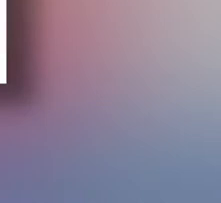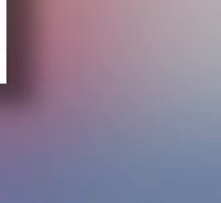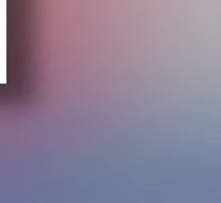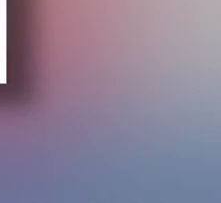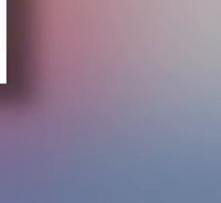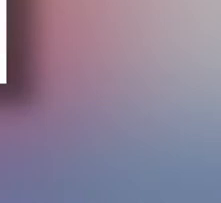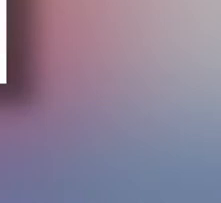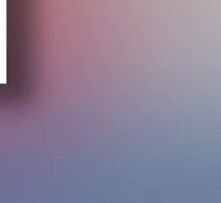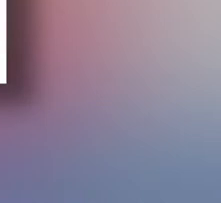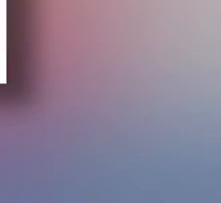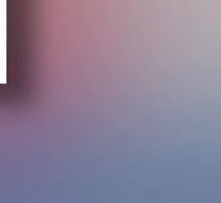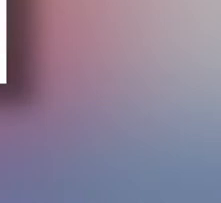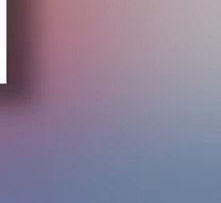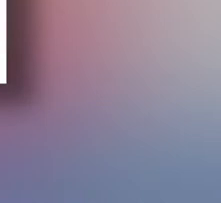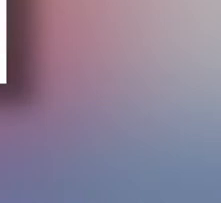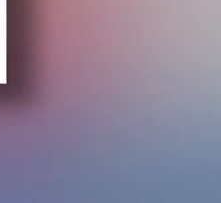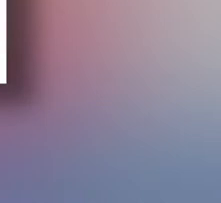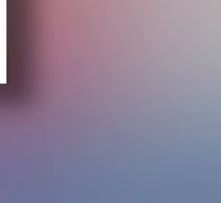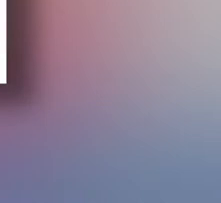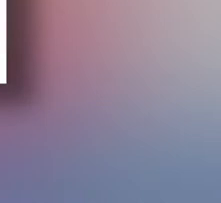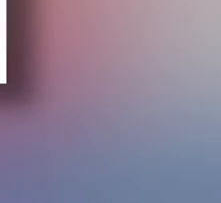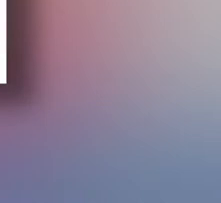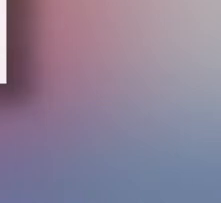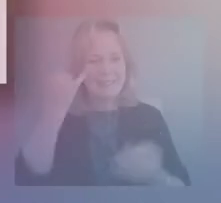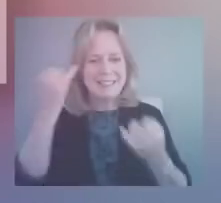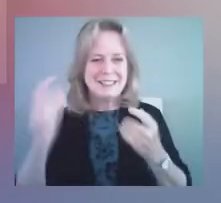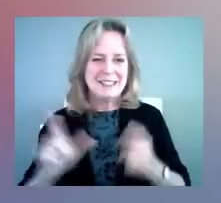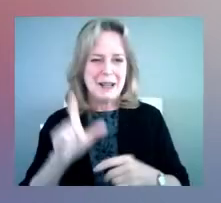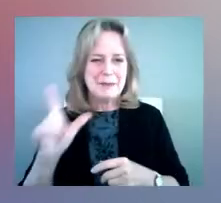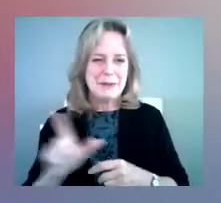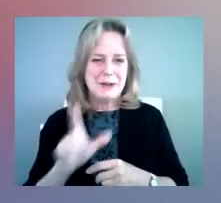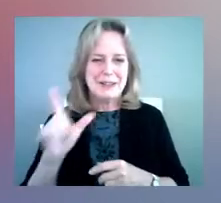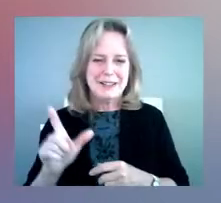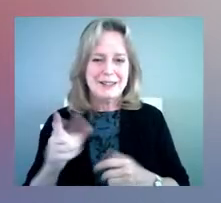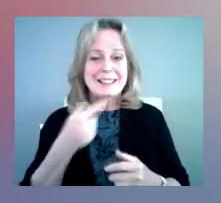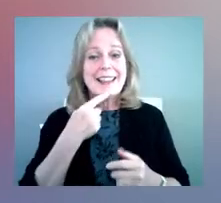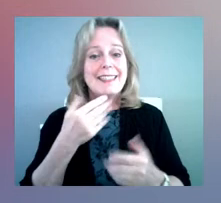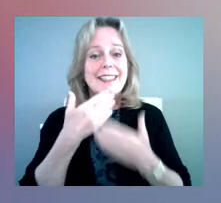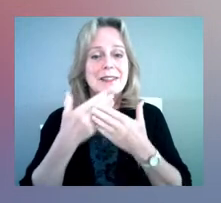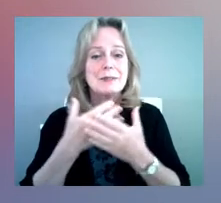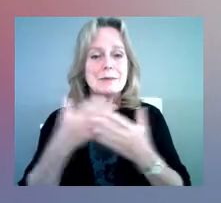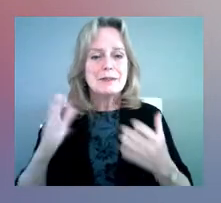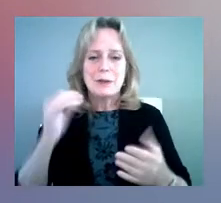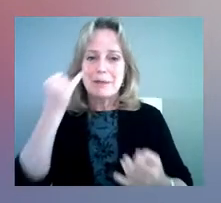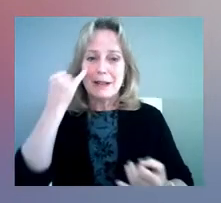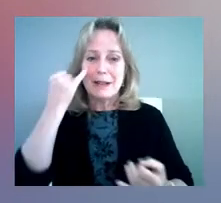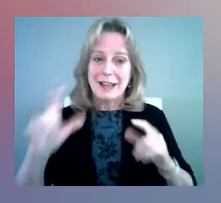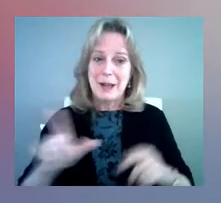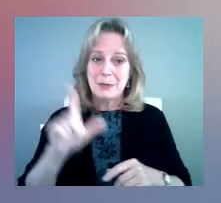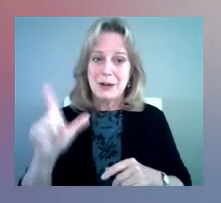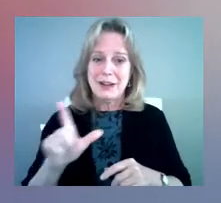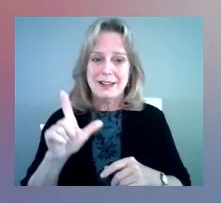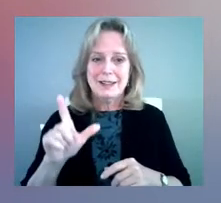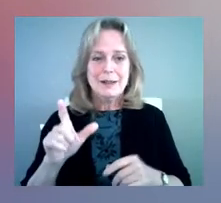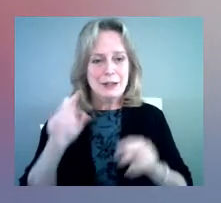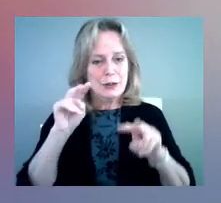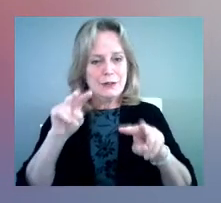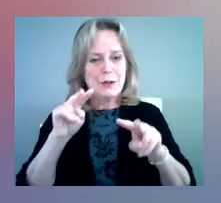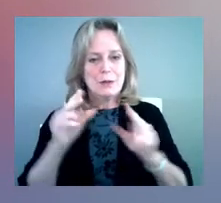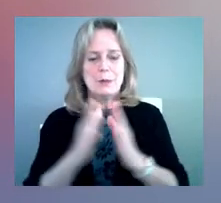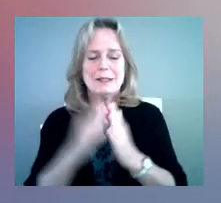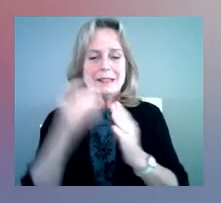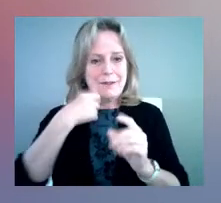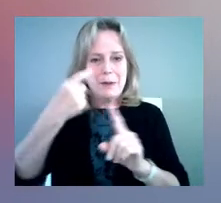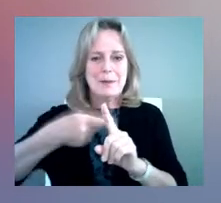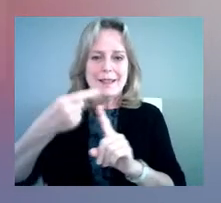Thank you, Dolly Parton Imagination Library. Wanted to thank you so much for your Imagination Library, and we look forward to the books every